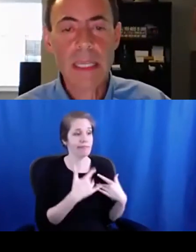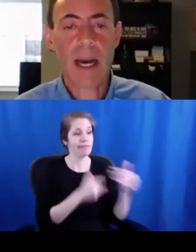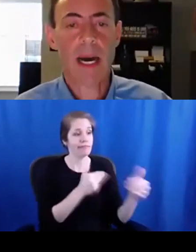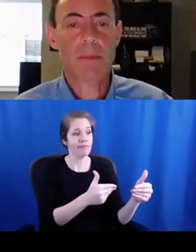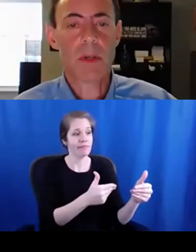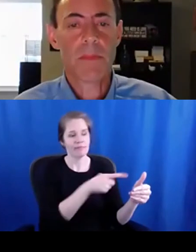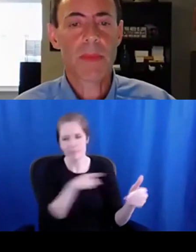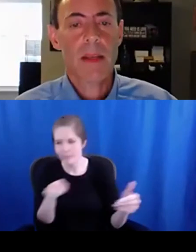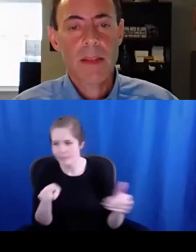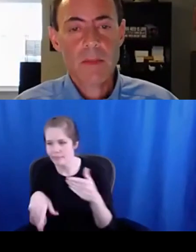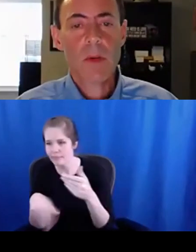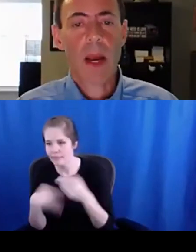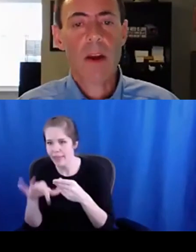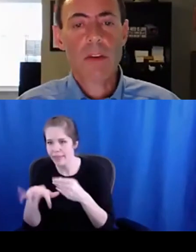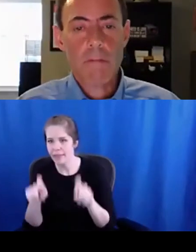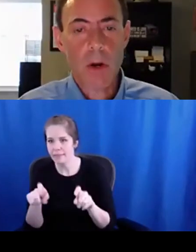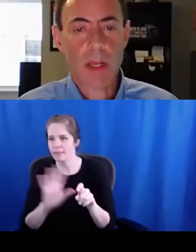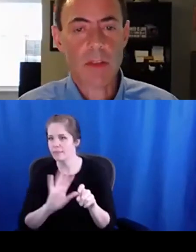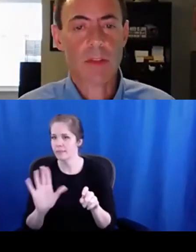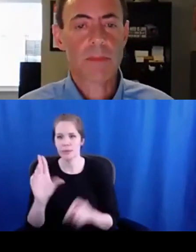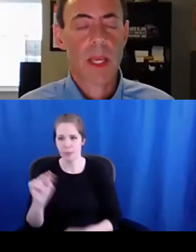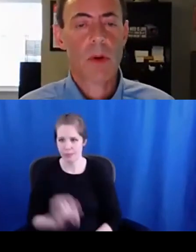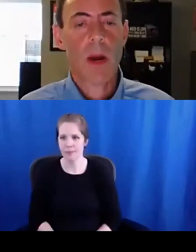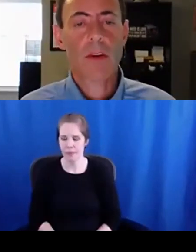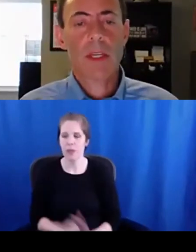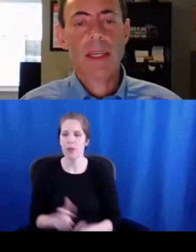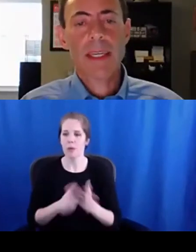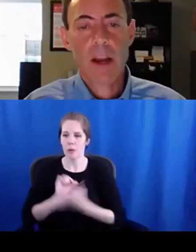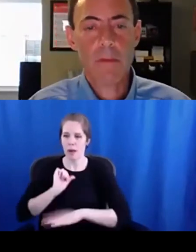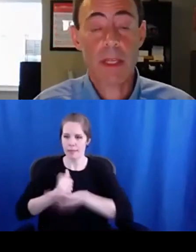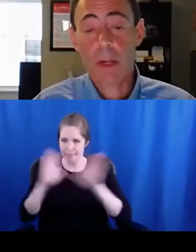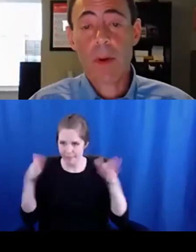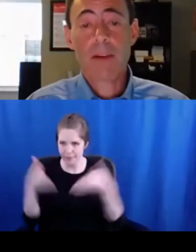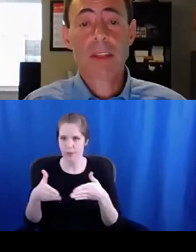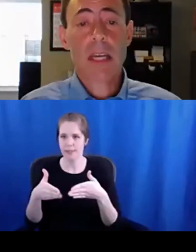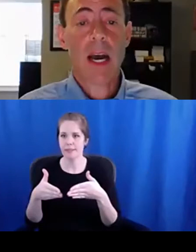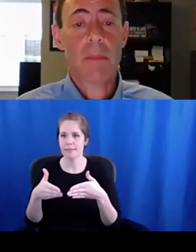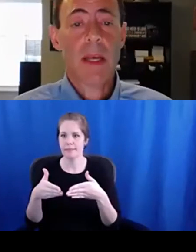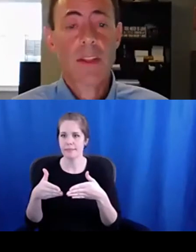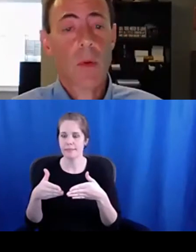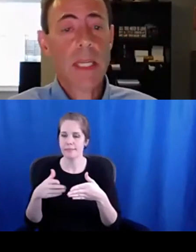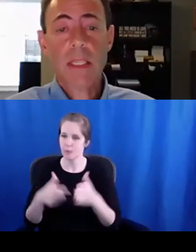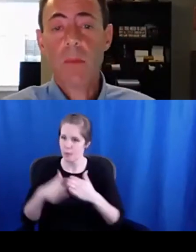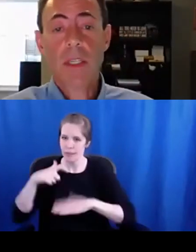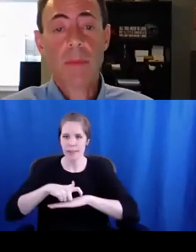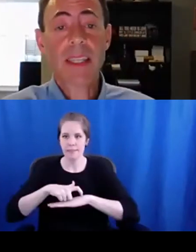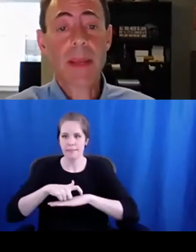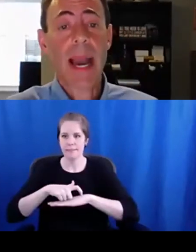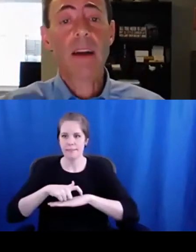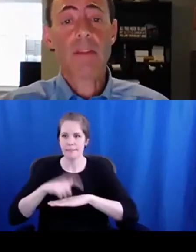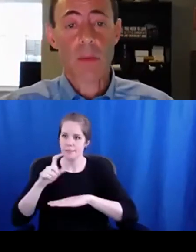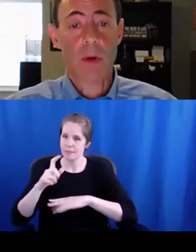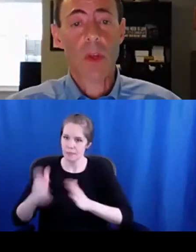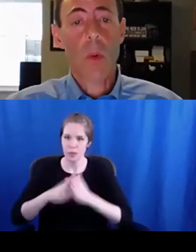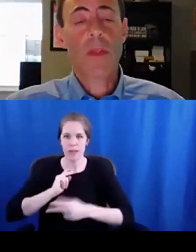really not optimal. This requires focus. It requires carefulness, and it requires time. And so we need someone to be stepping out